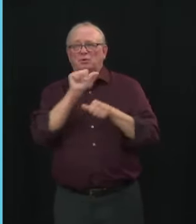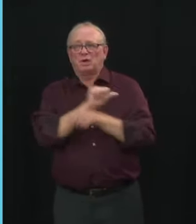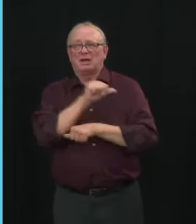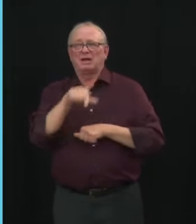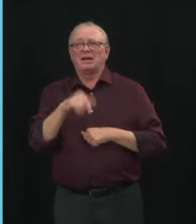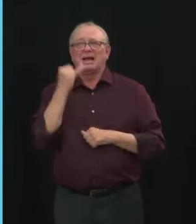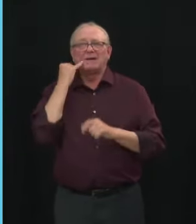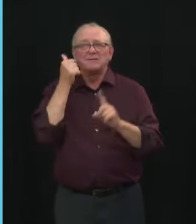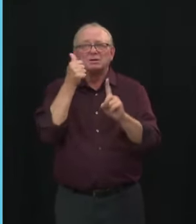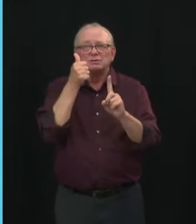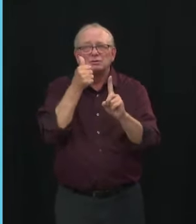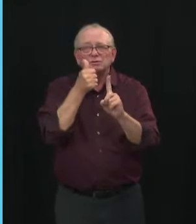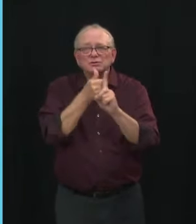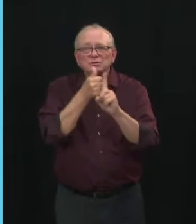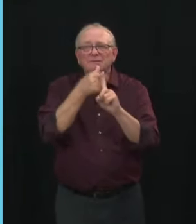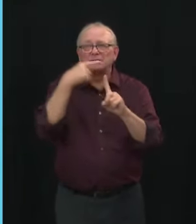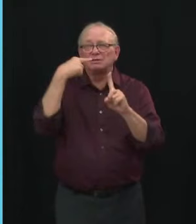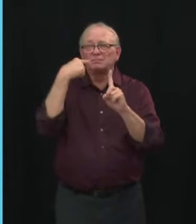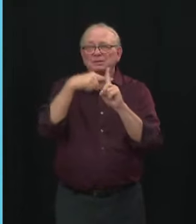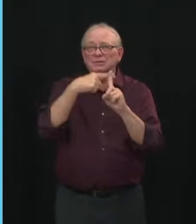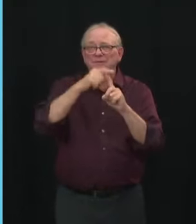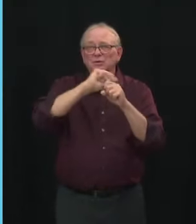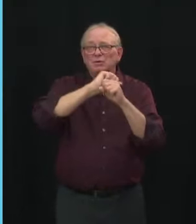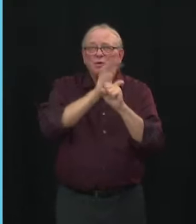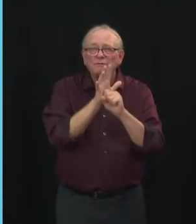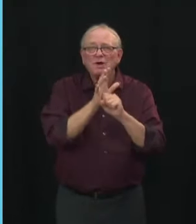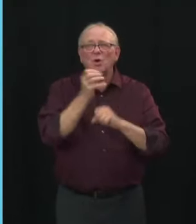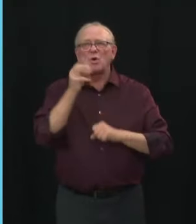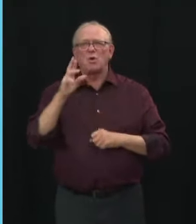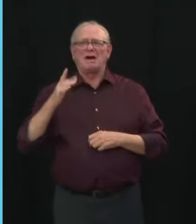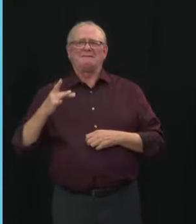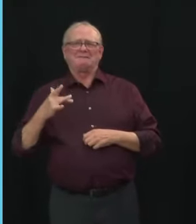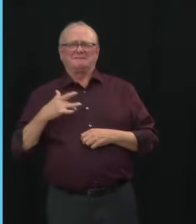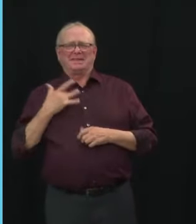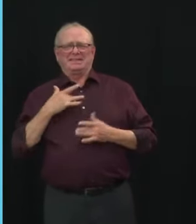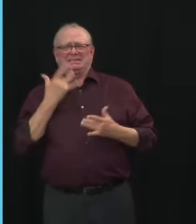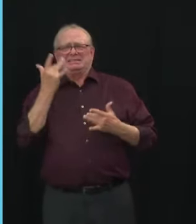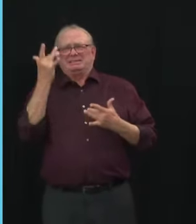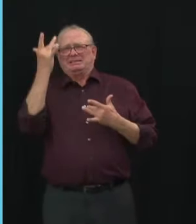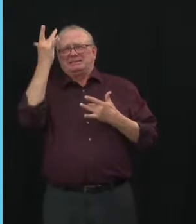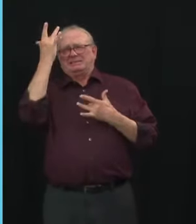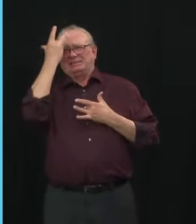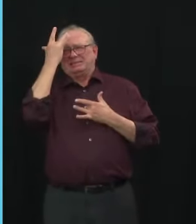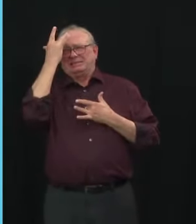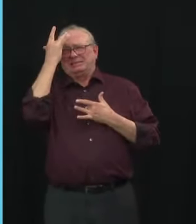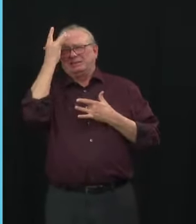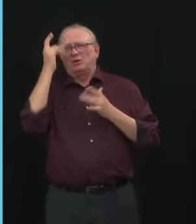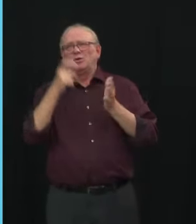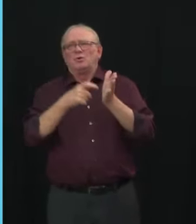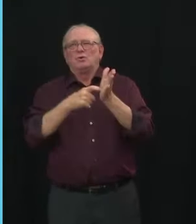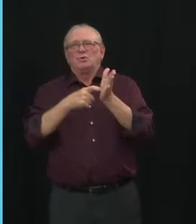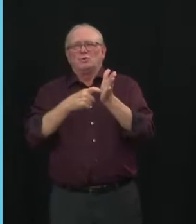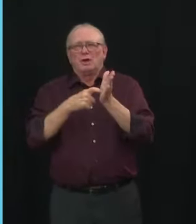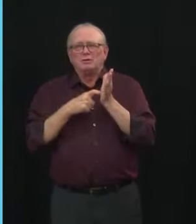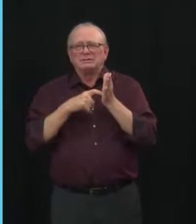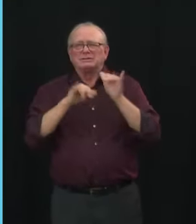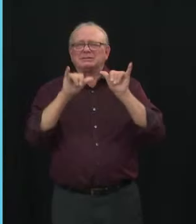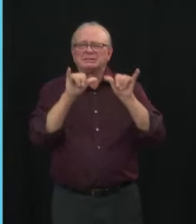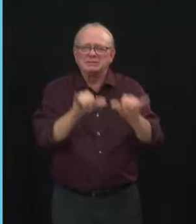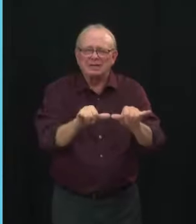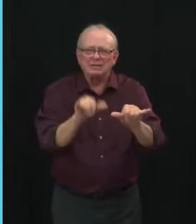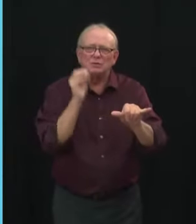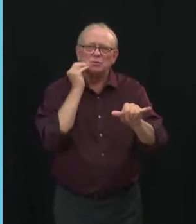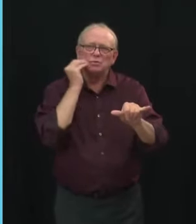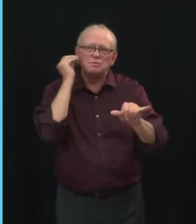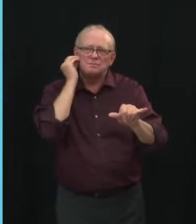you are required to isolate at home and away from others. For those who have 2 or more doses of vaccine, this is for